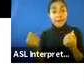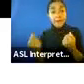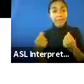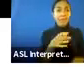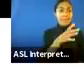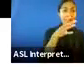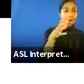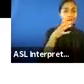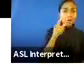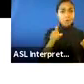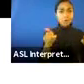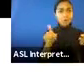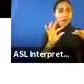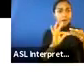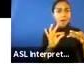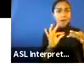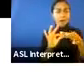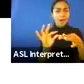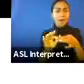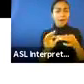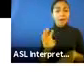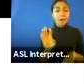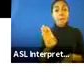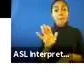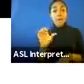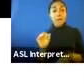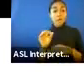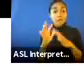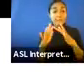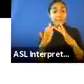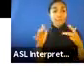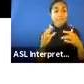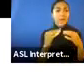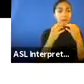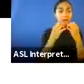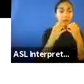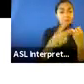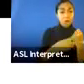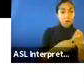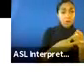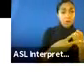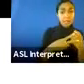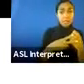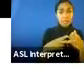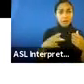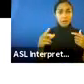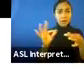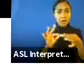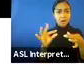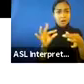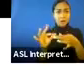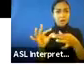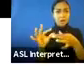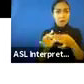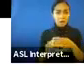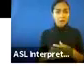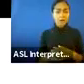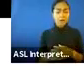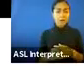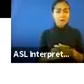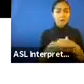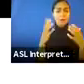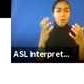as biodiversity and conservation, and that they're all coming together. And I just want to